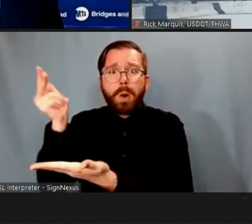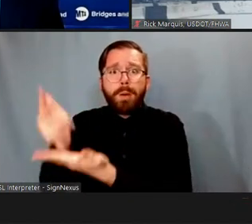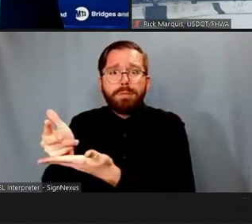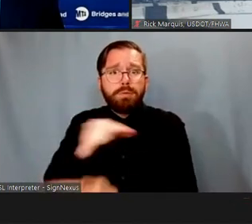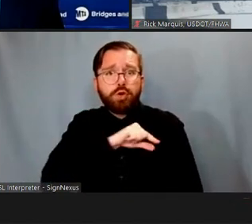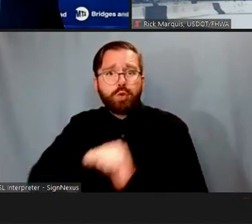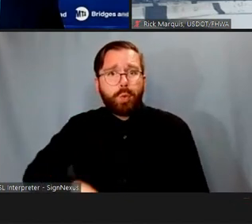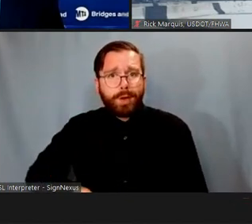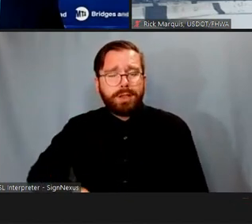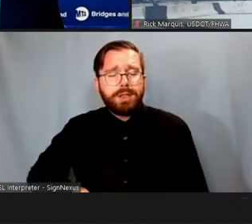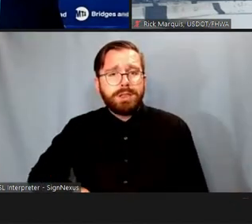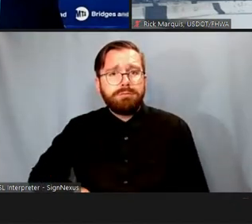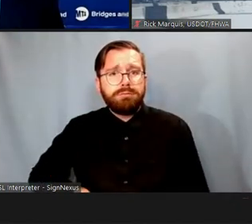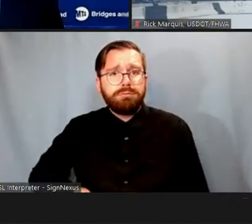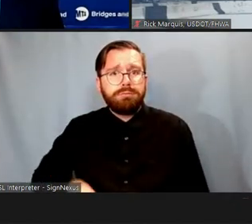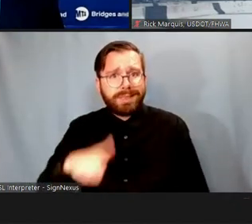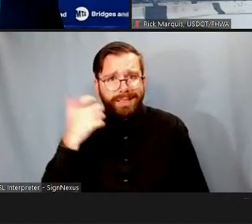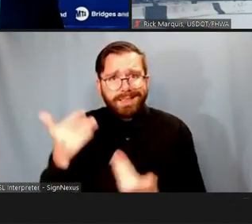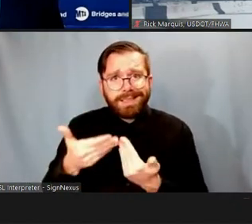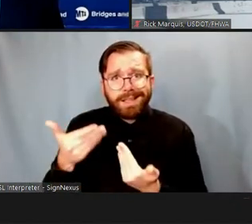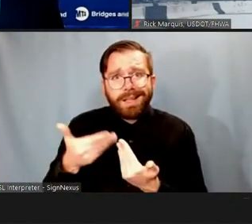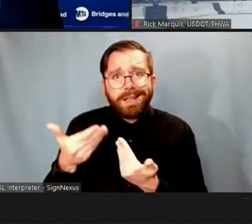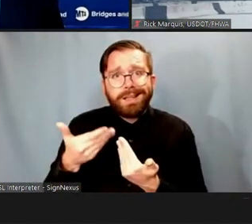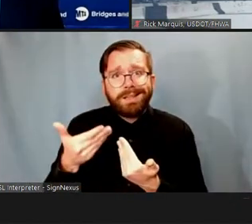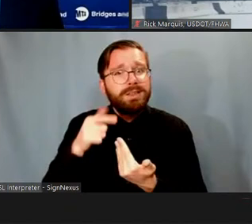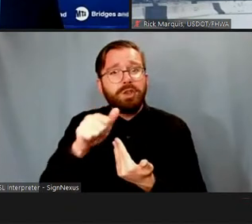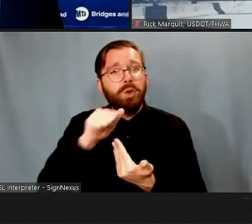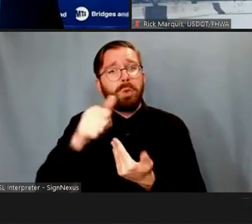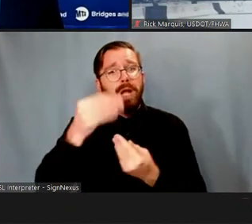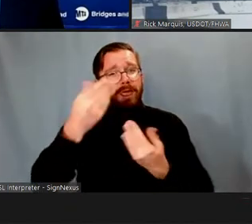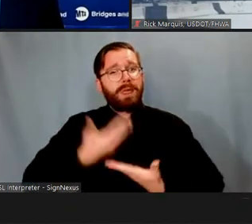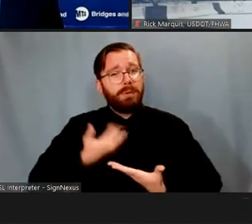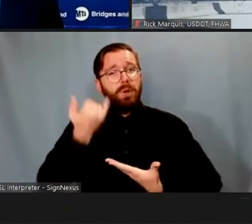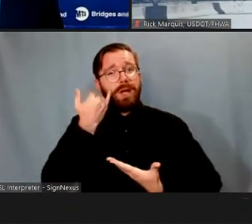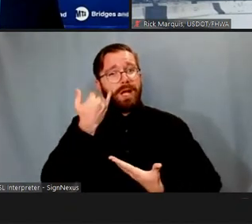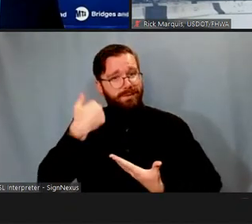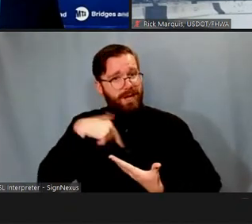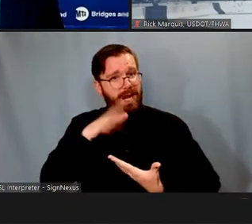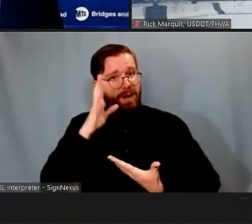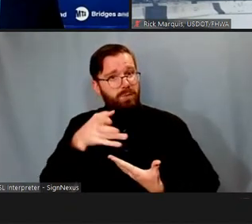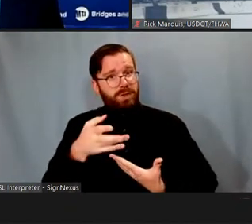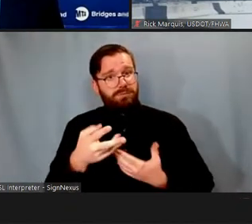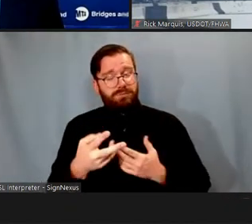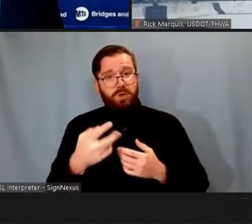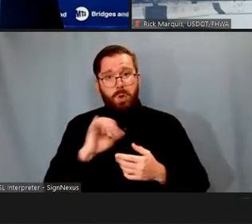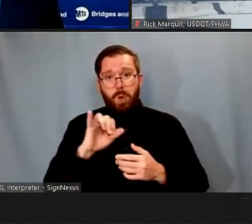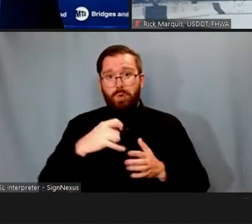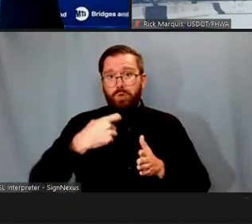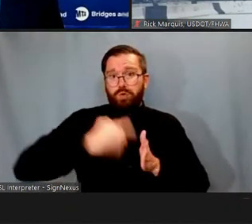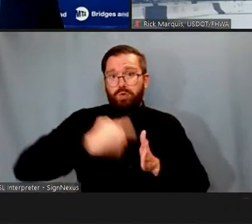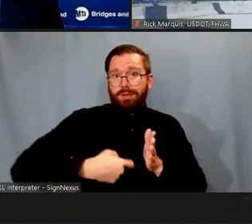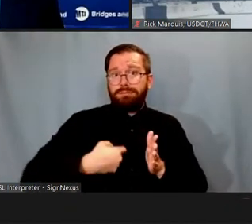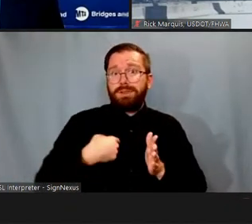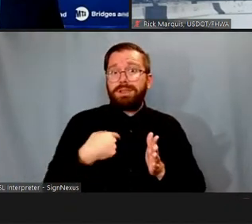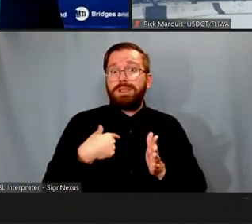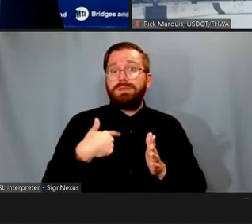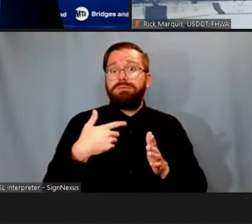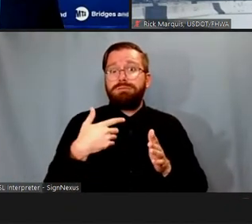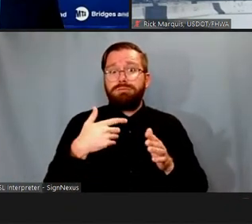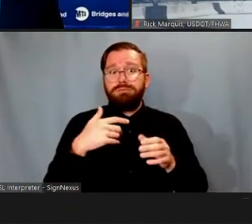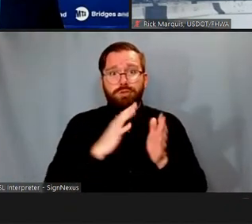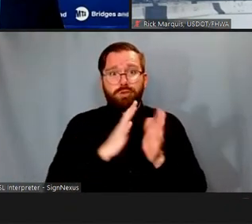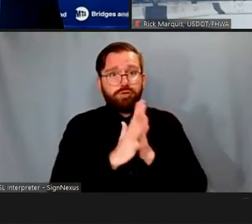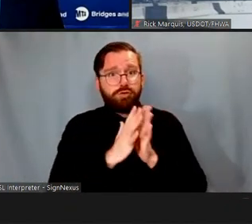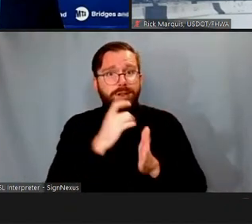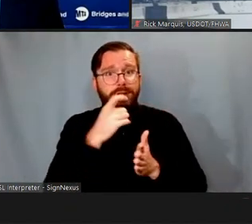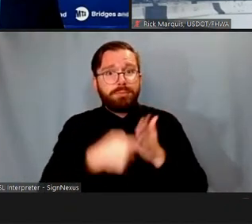whether or not i would be subject to congestion pricing going over the queensborough bridge your